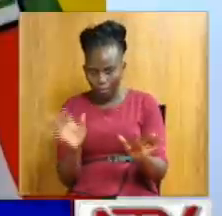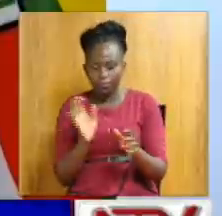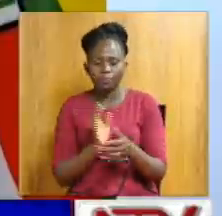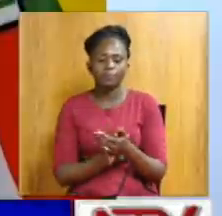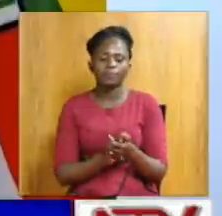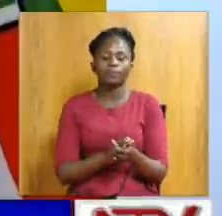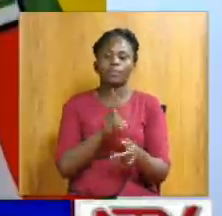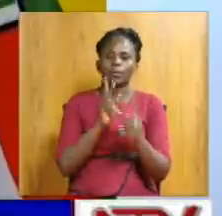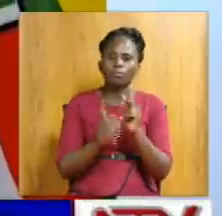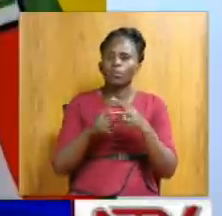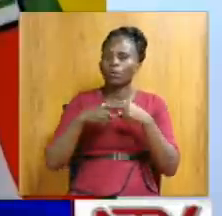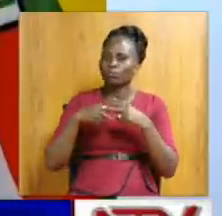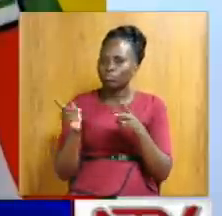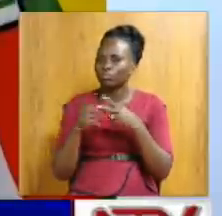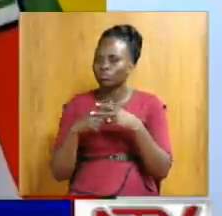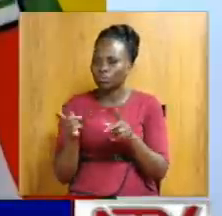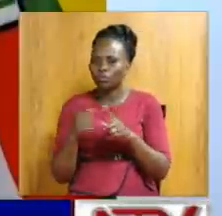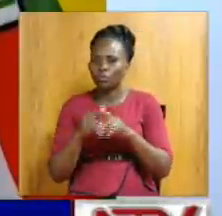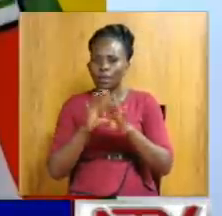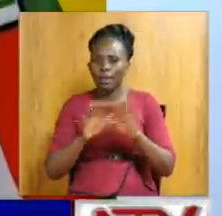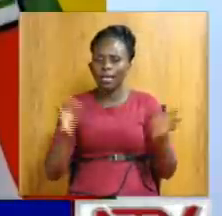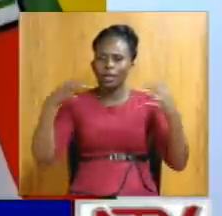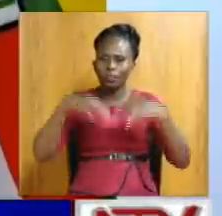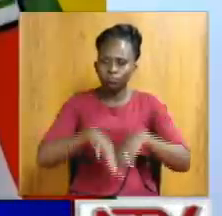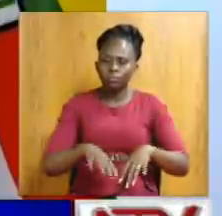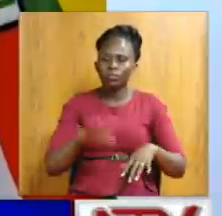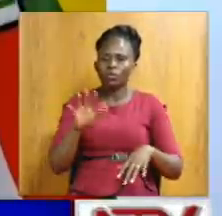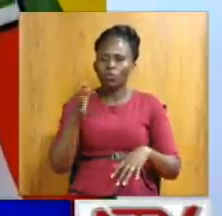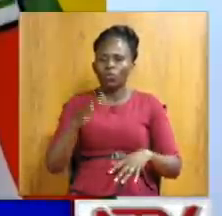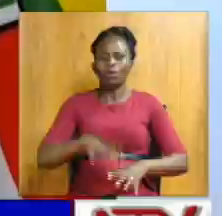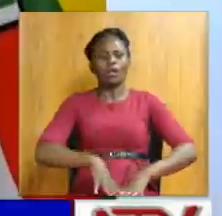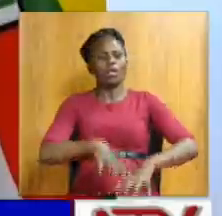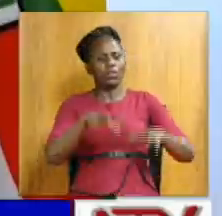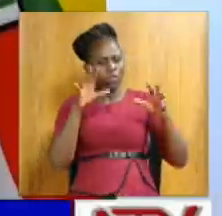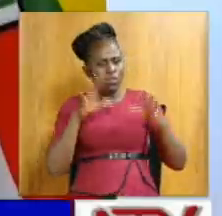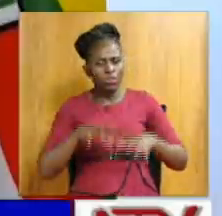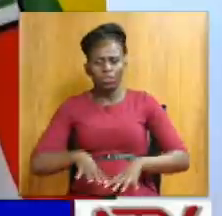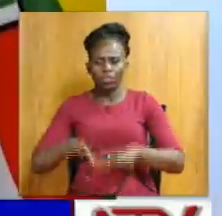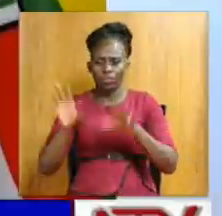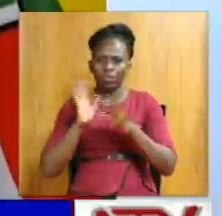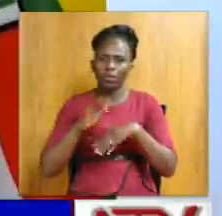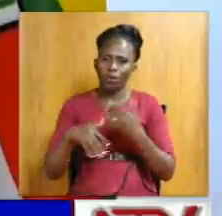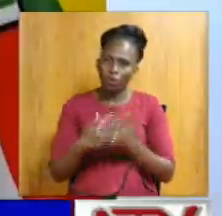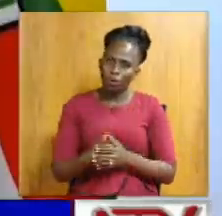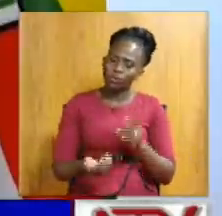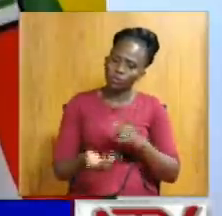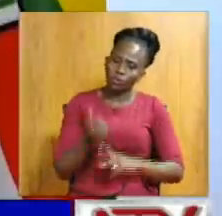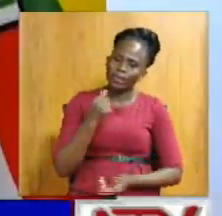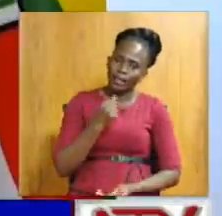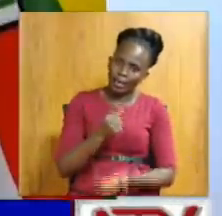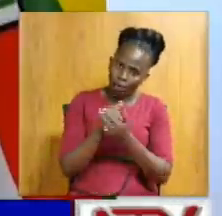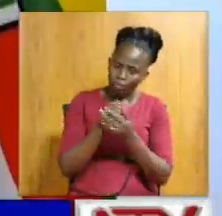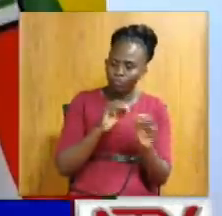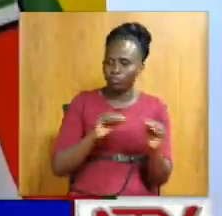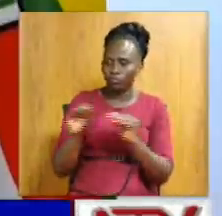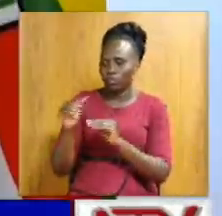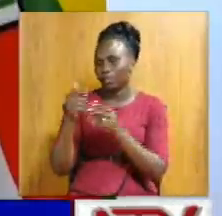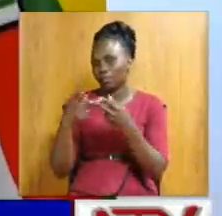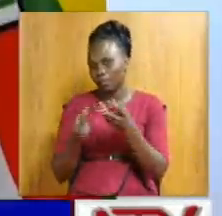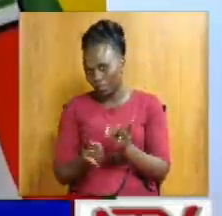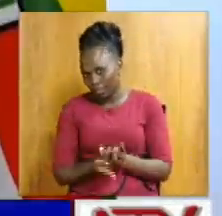People running away from the landslides and the rising waters of the lakes were given relief and are being resettled.